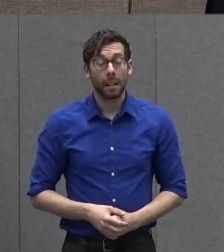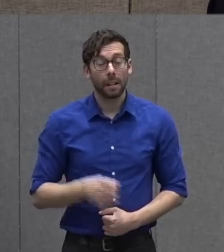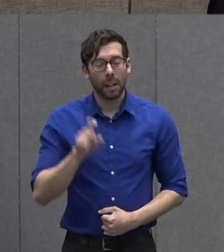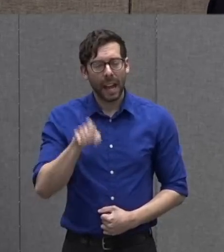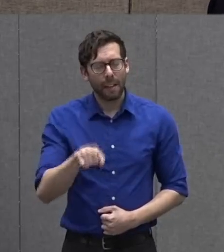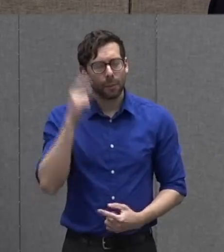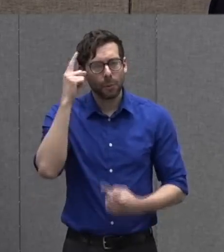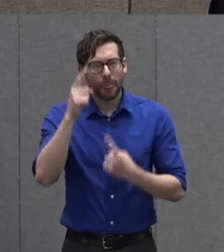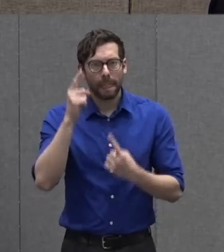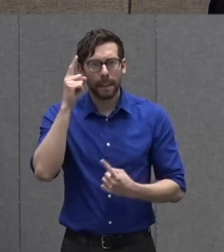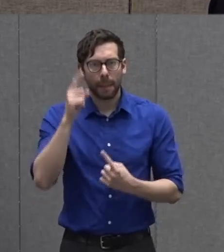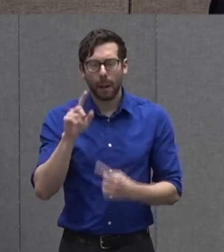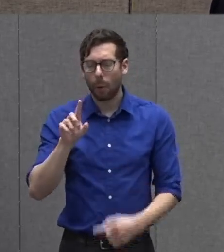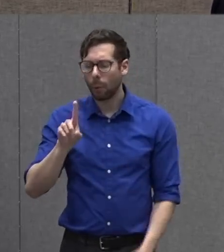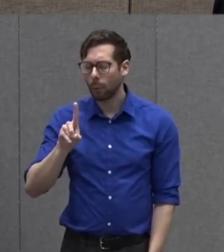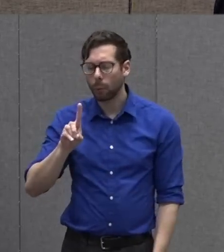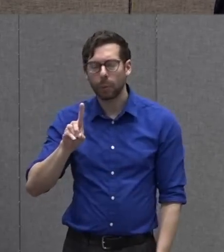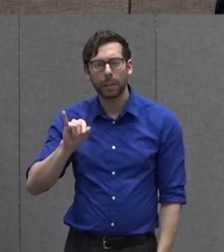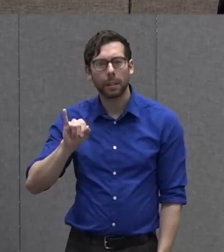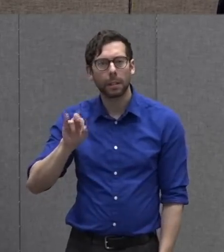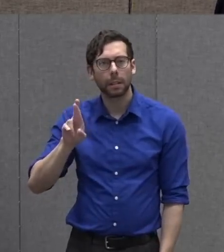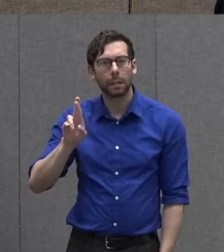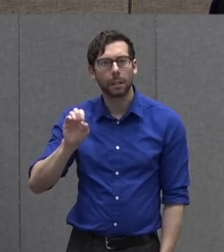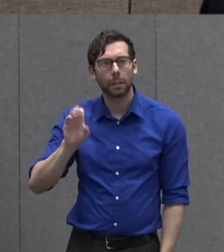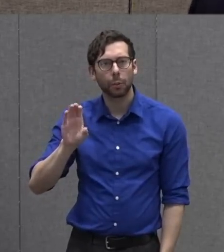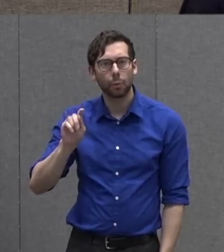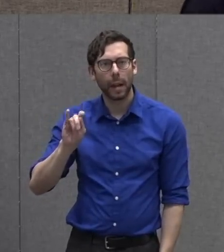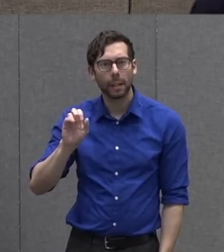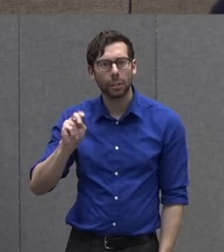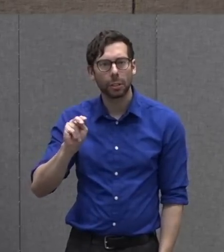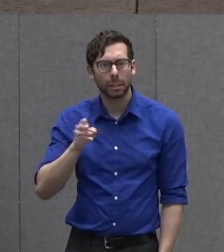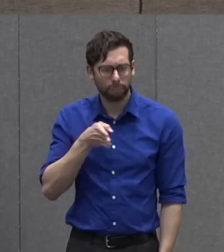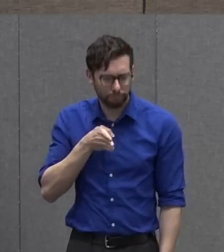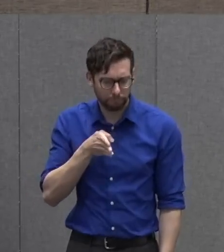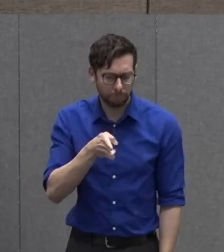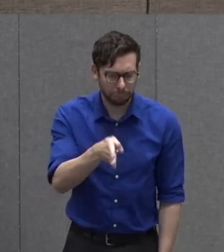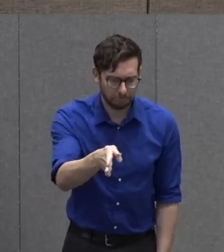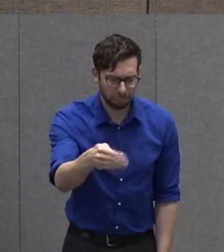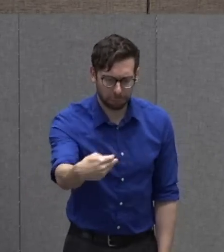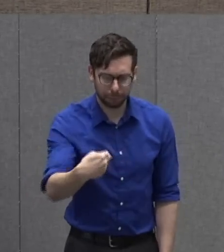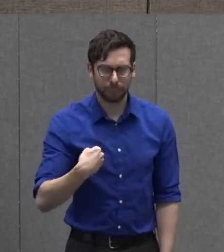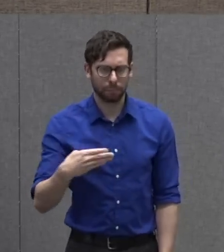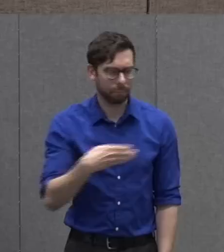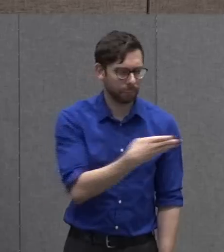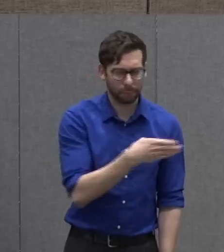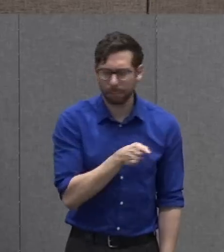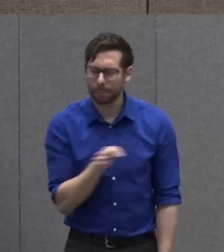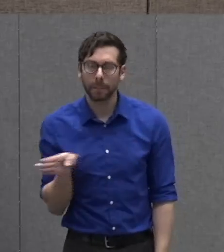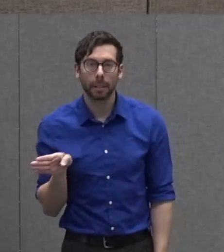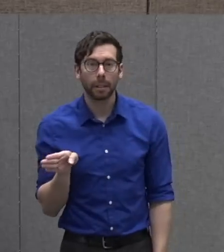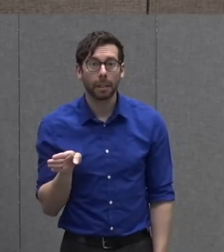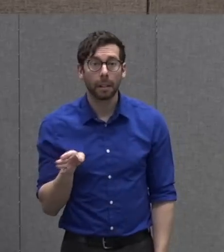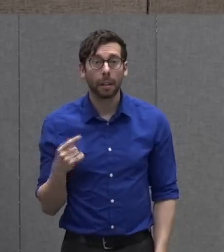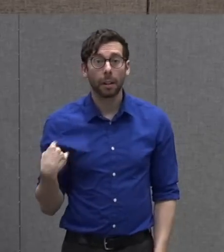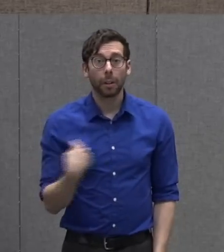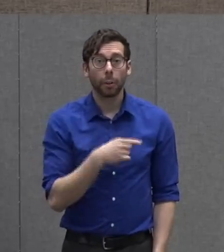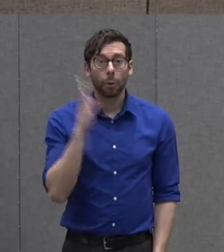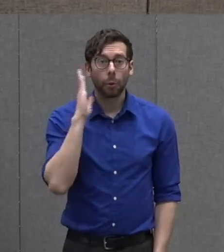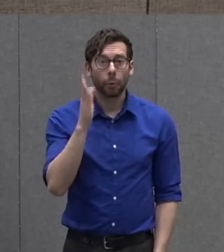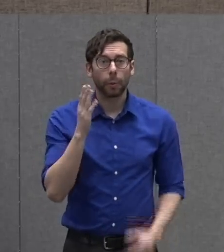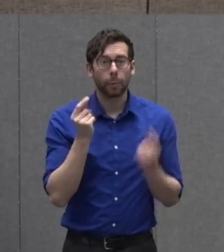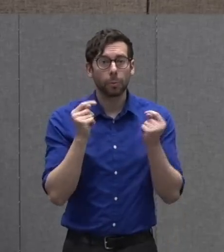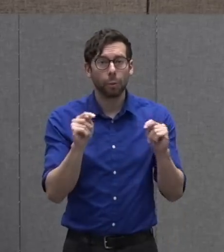direction that something would go. So what are some of our directions? And let's see if we can make some predictions. Remember, when